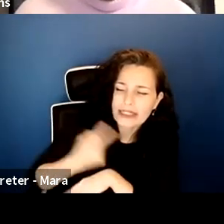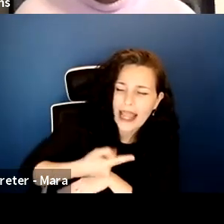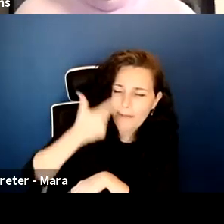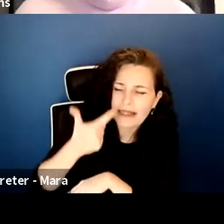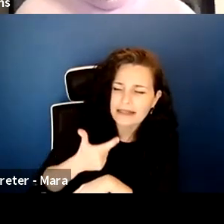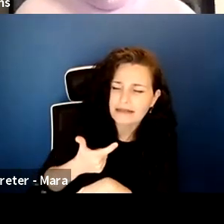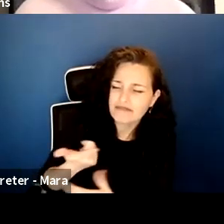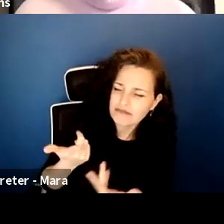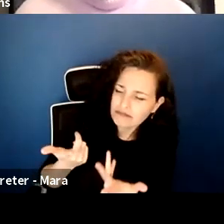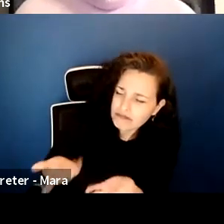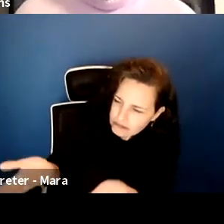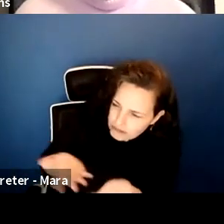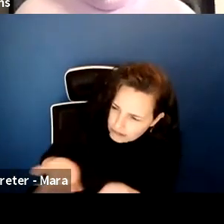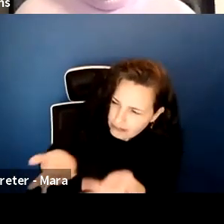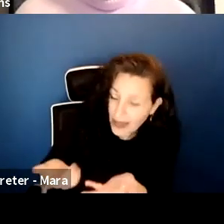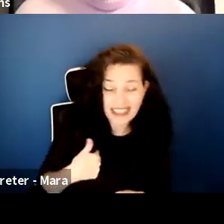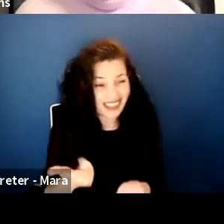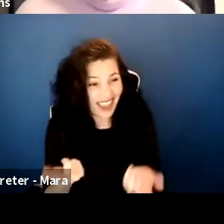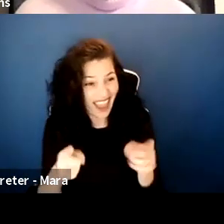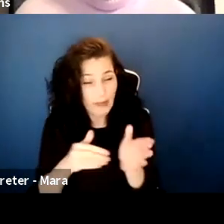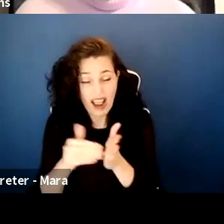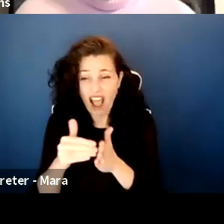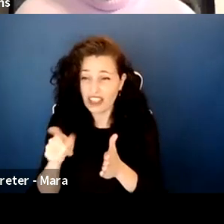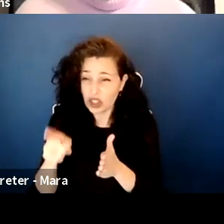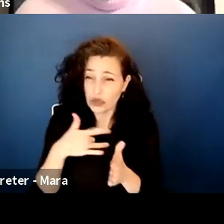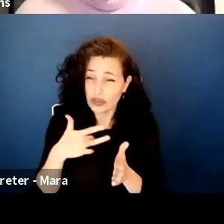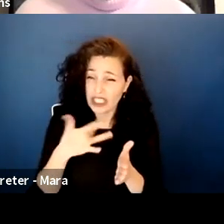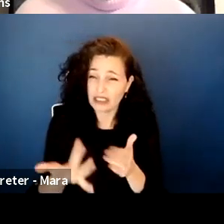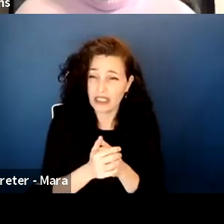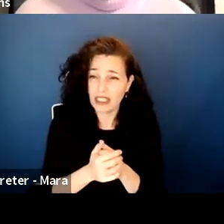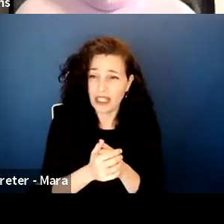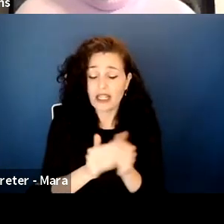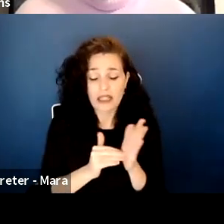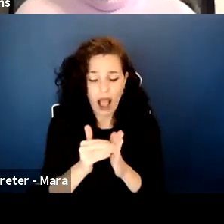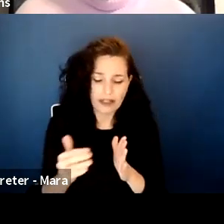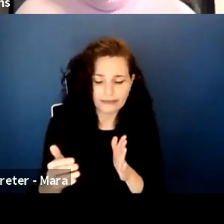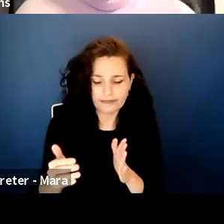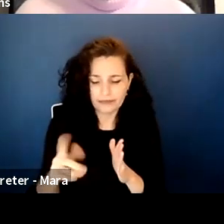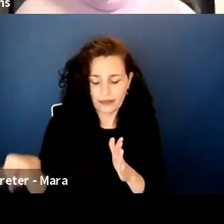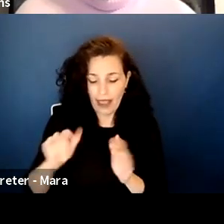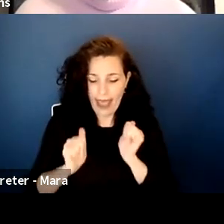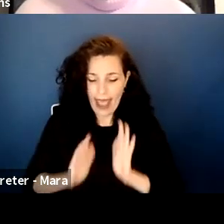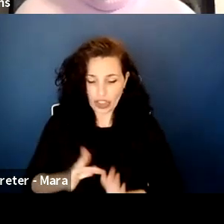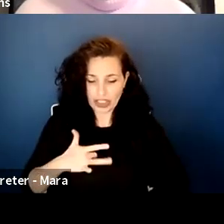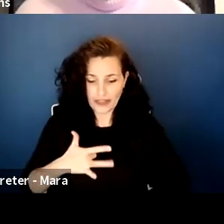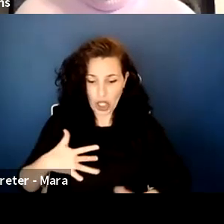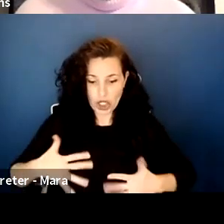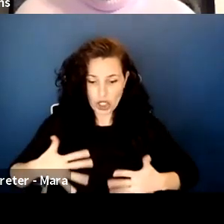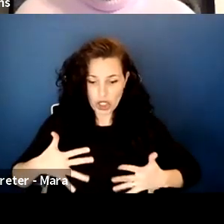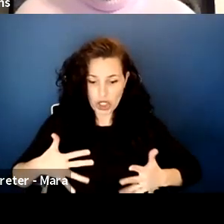Do you feel like, I think a lot of actors get really nervous that if they don't deliver